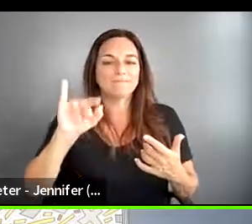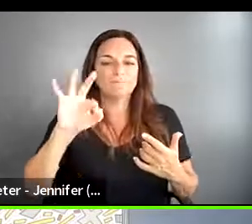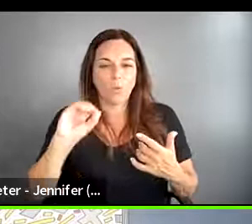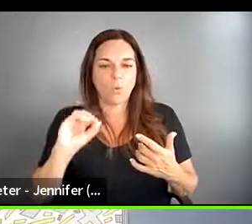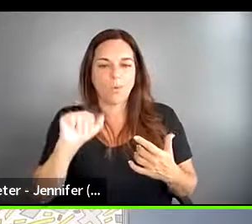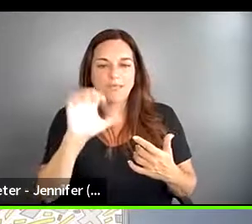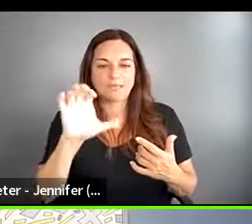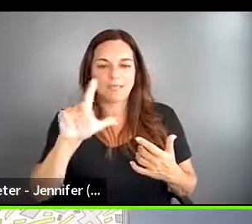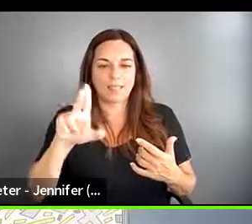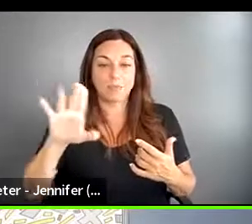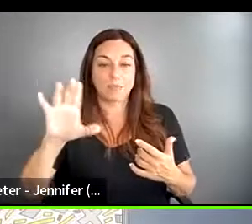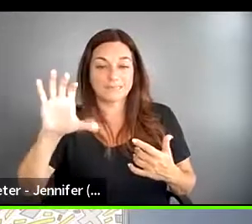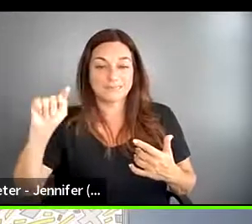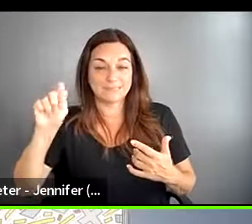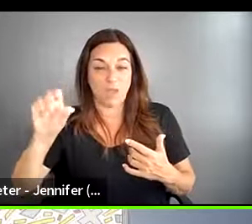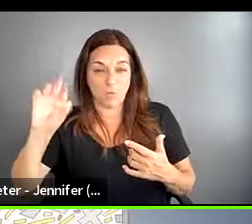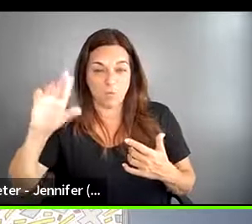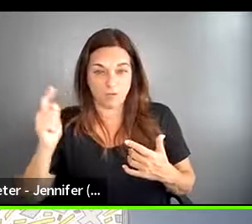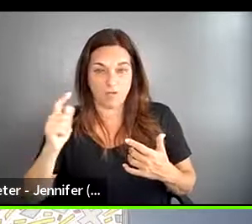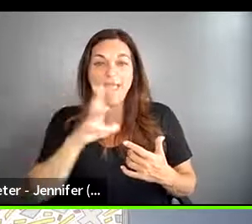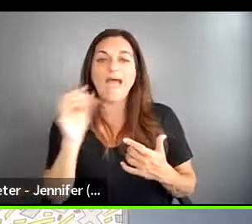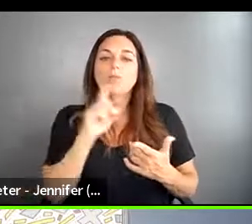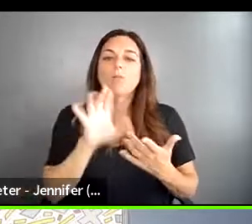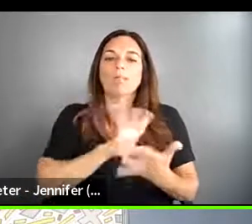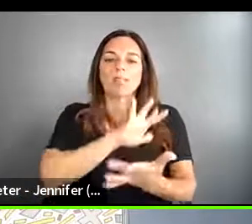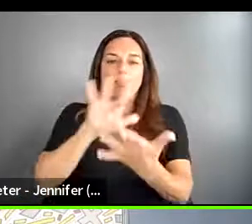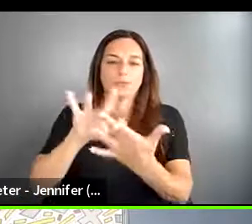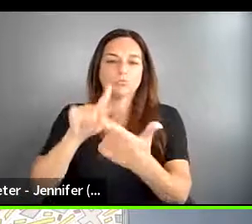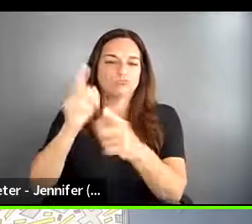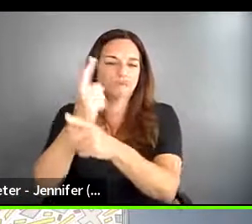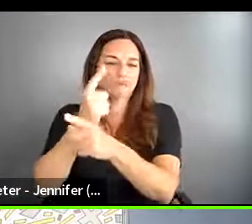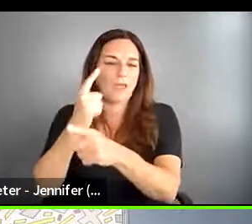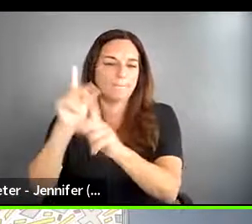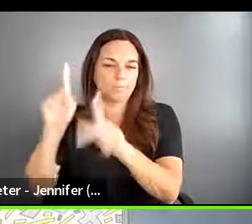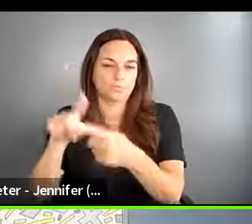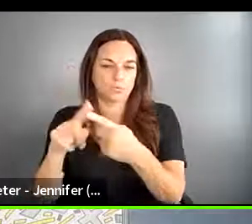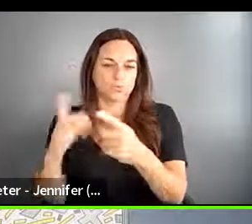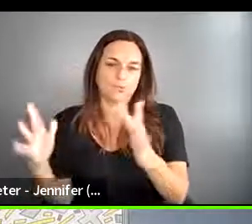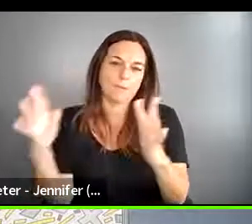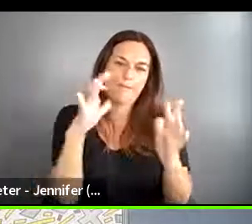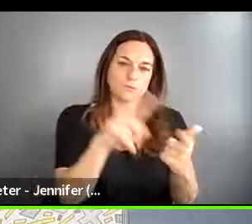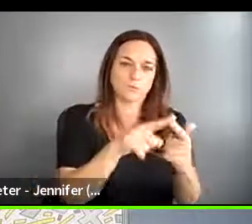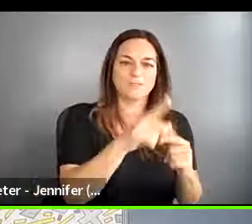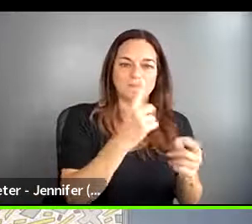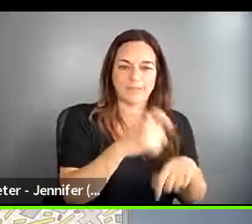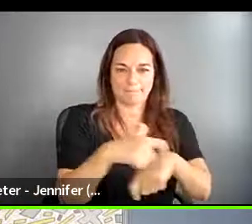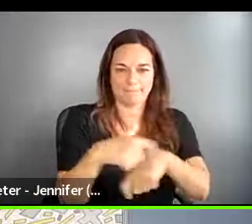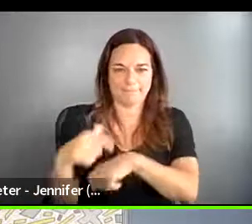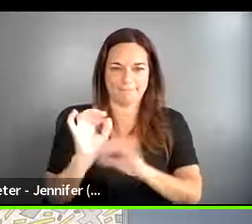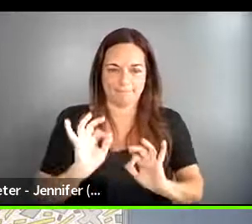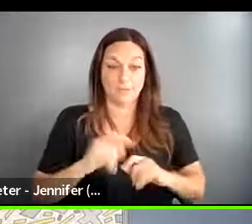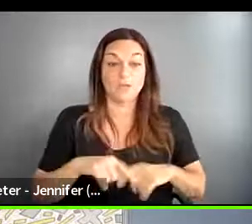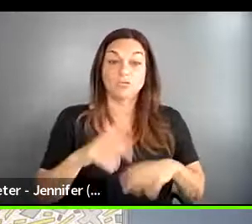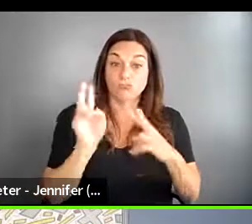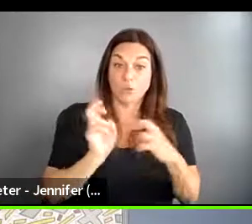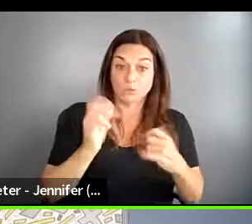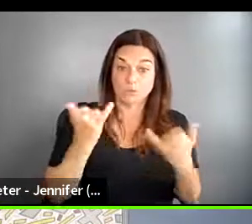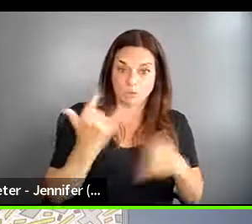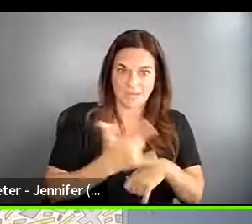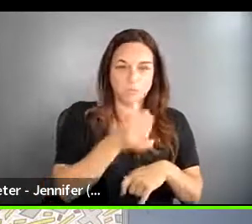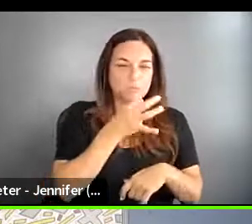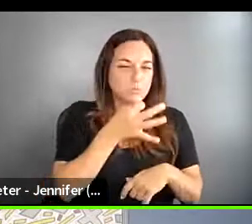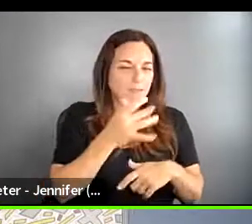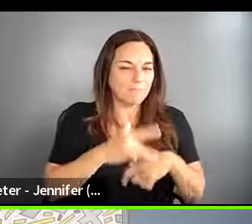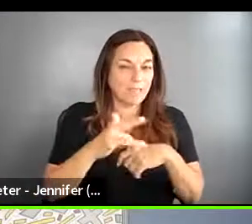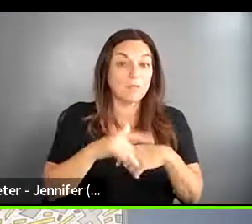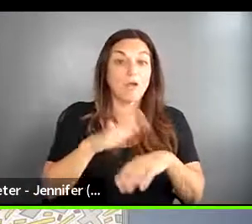info@aclu-ct.org and we'll connect you with the appropriate staff person who will get back to you in a timely manner. A recording of today's conversation will soon be available on